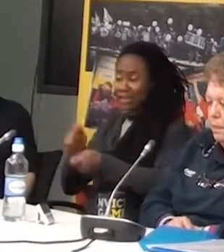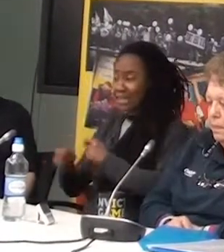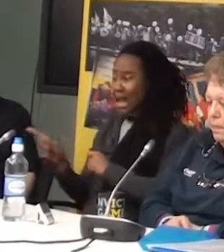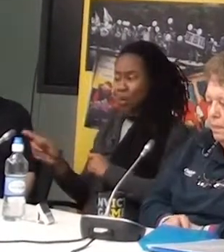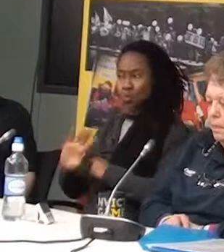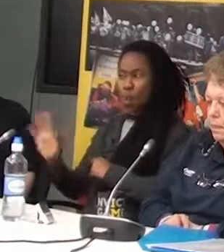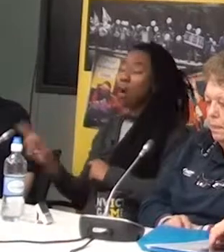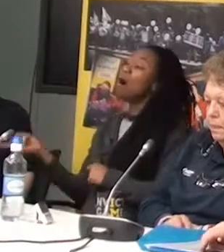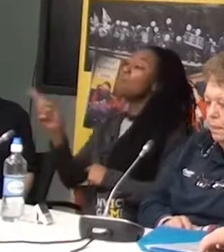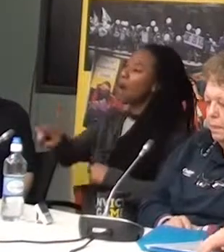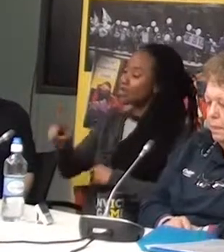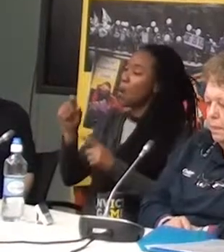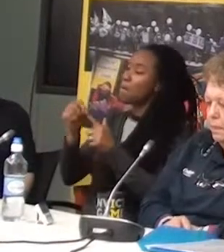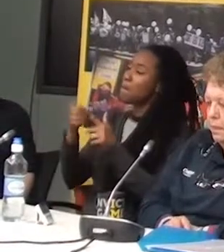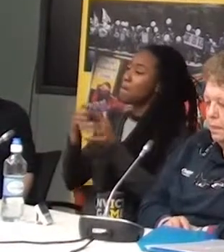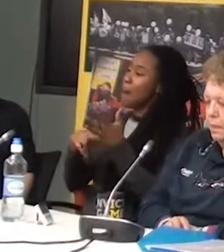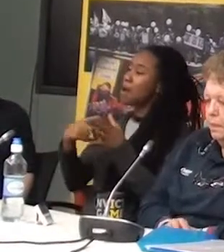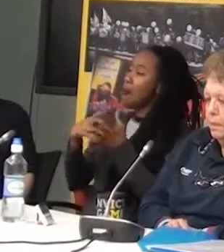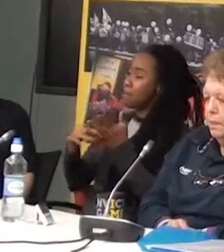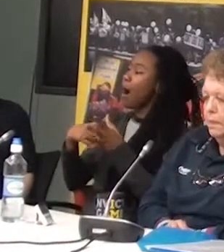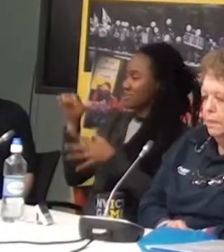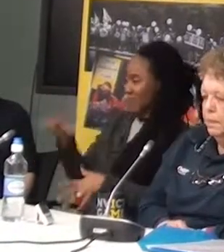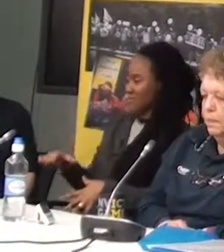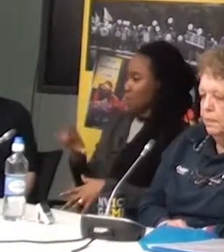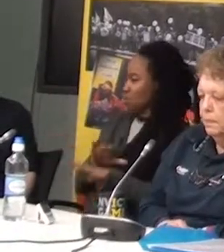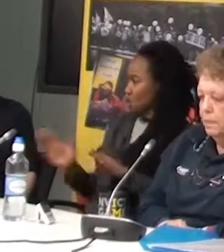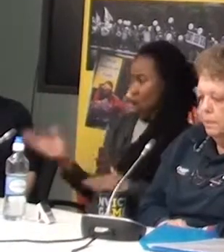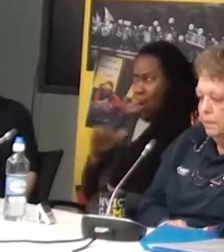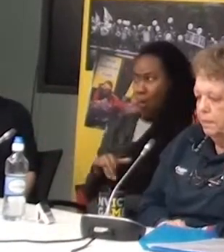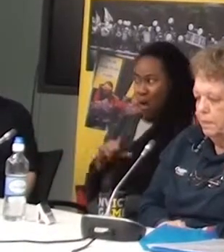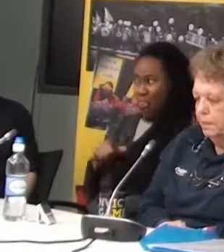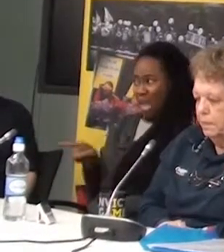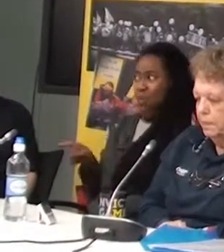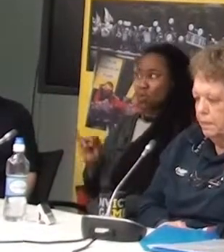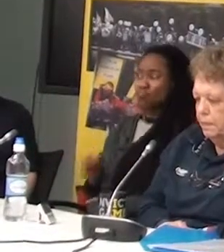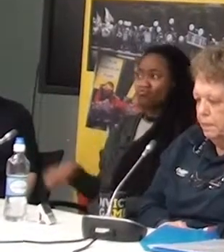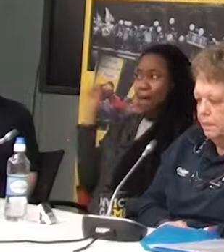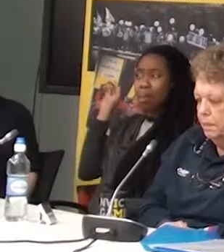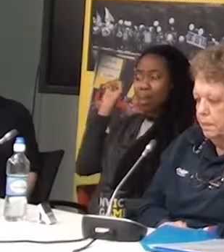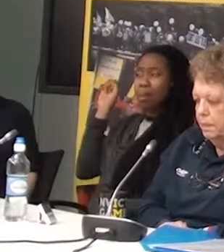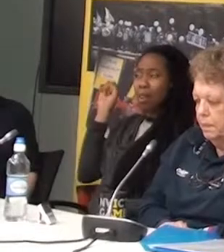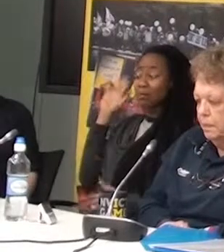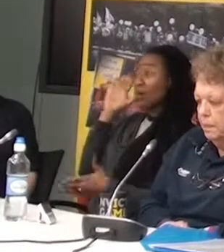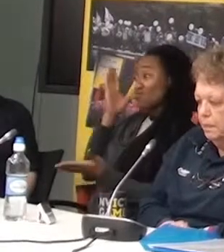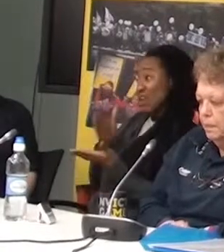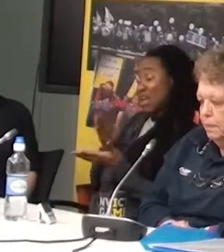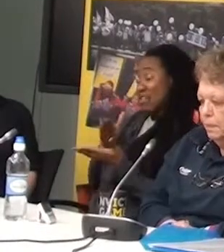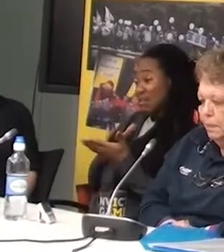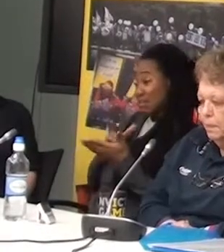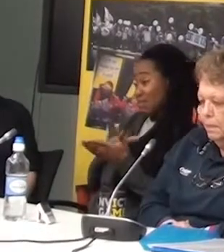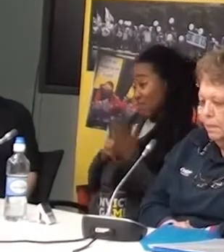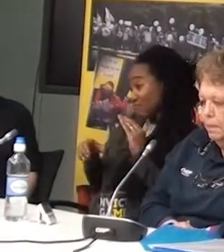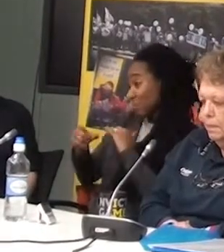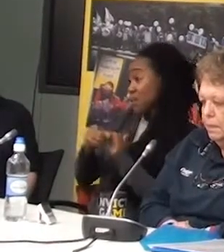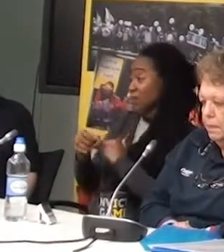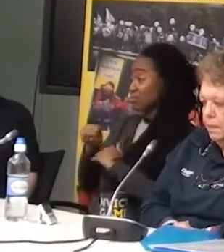anywhere else. But not back home because they were rebels. So really and truly, the Caribbean and Africans in that